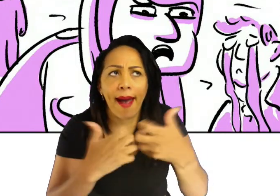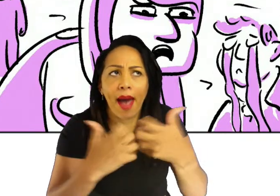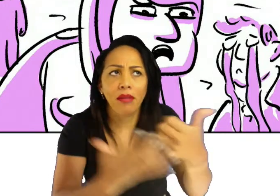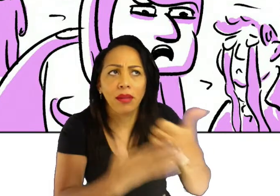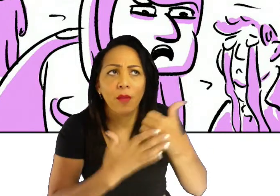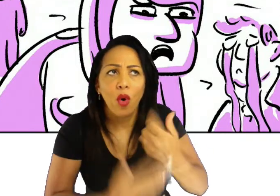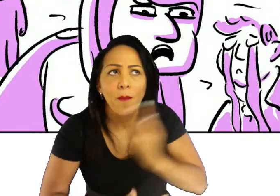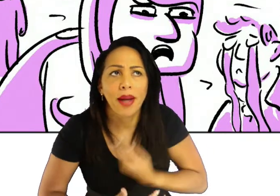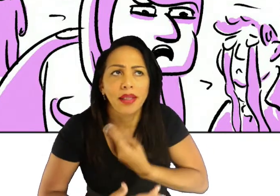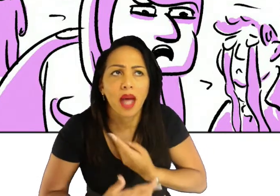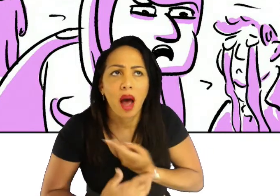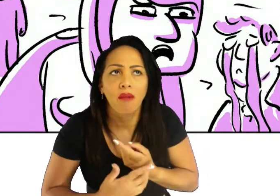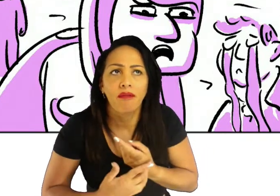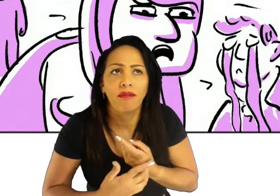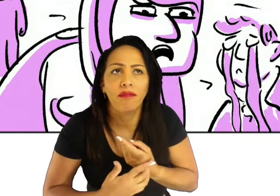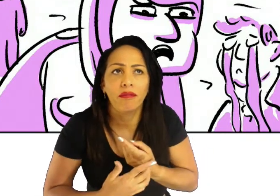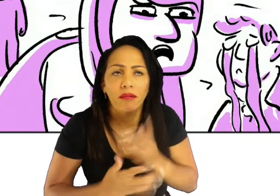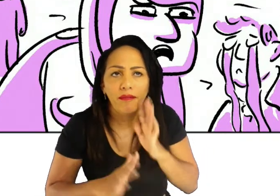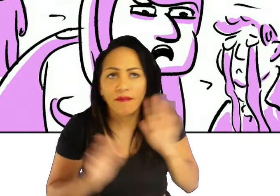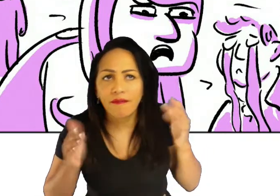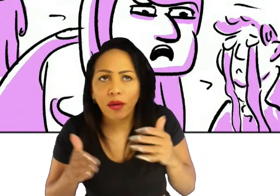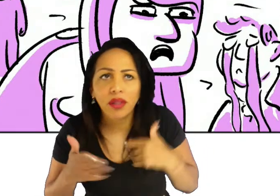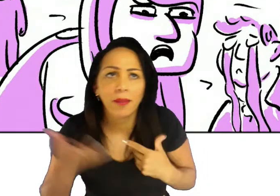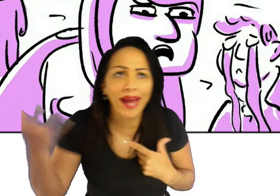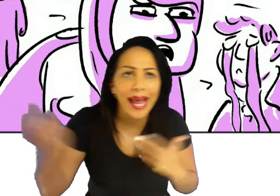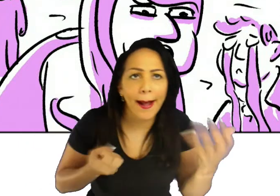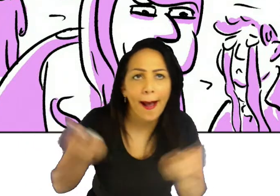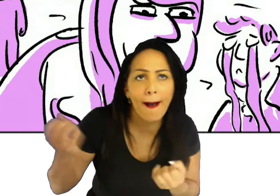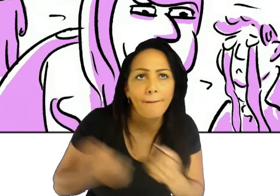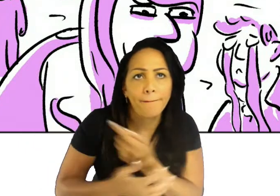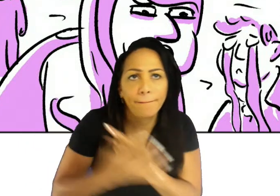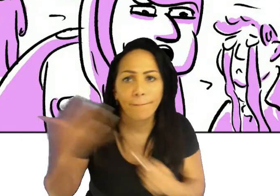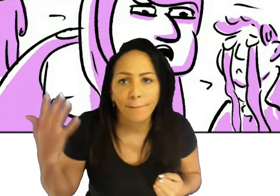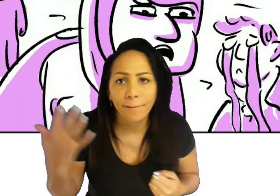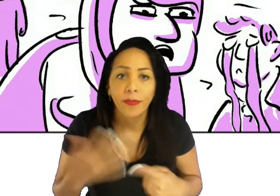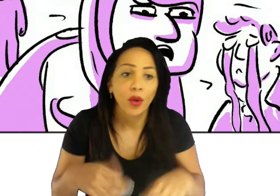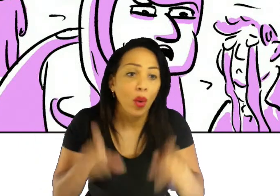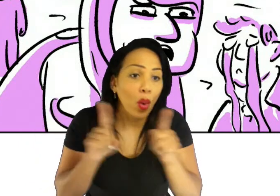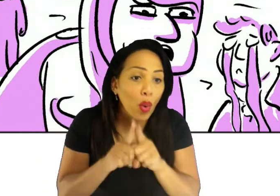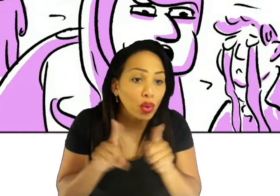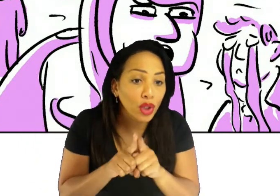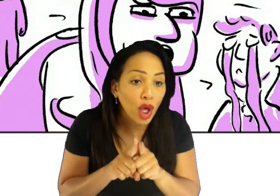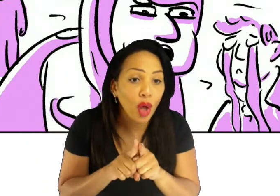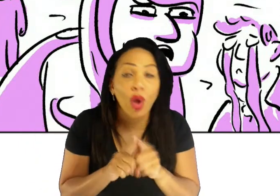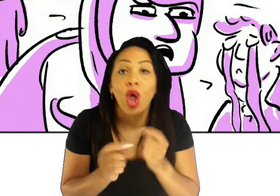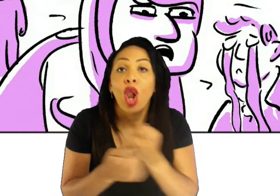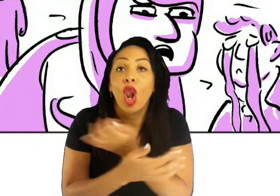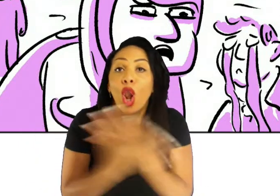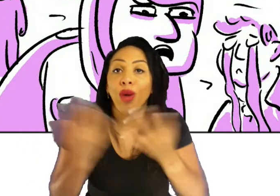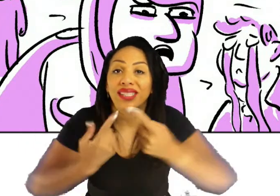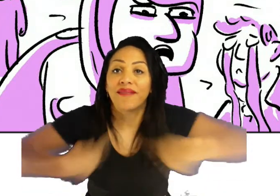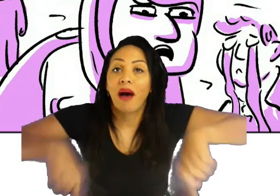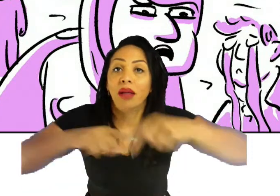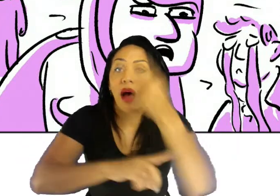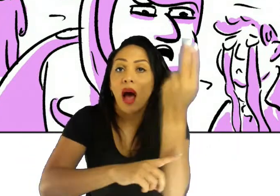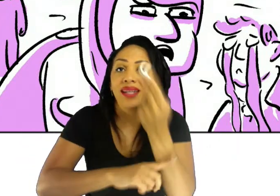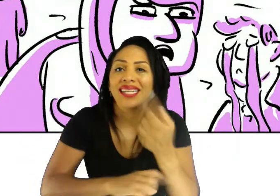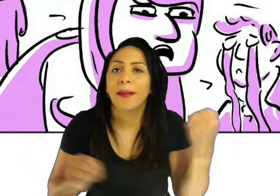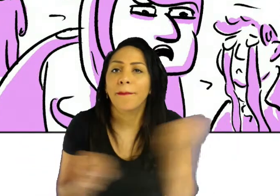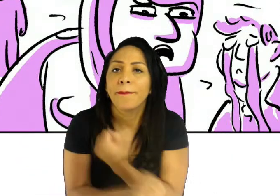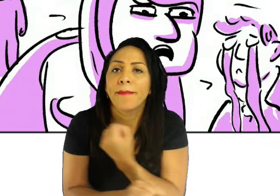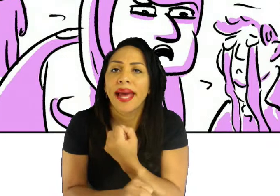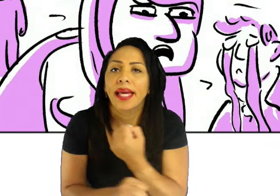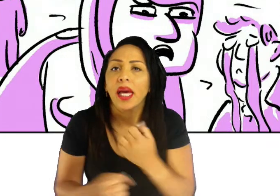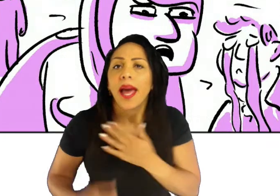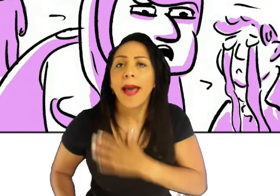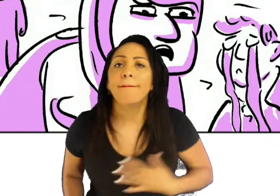And beyond that, a lot of artists tend to make emotional work. When I was doing research, one survey